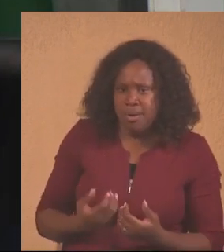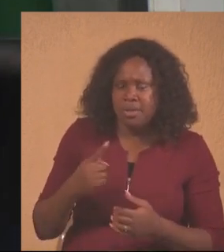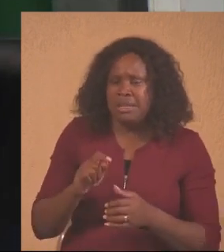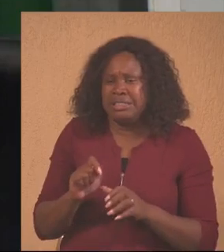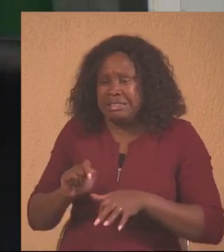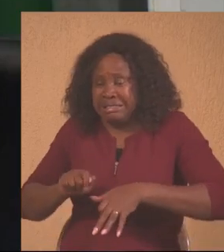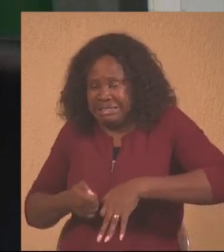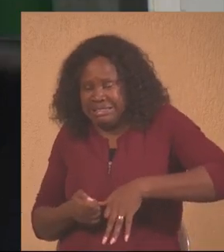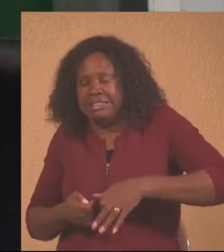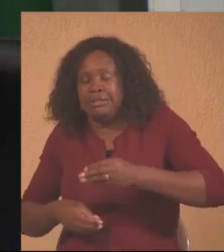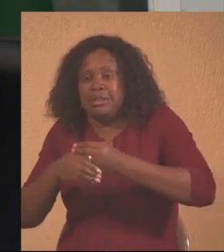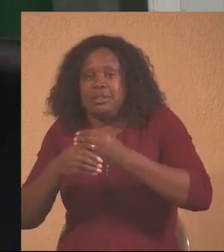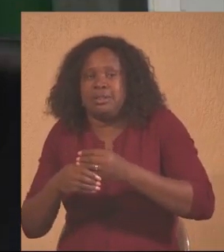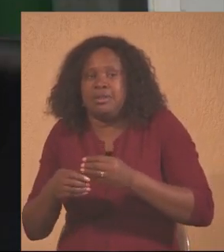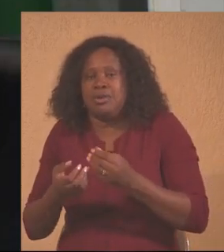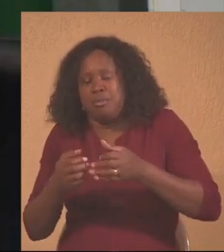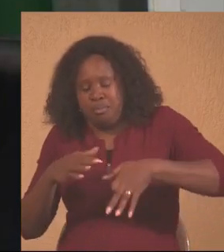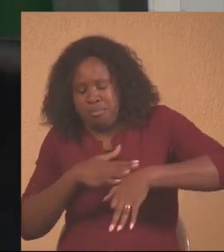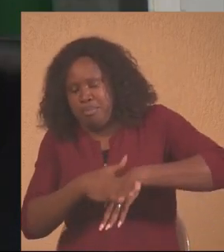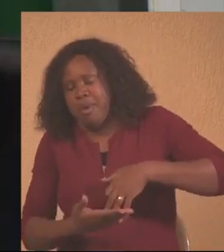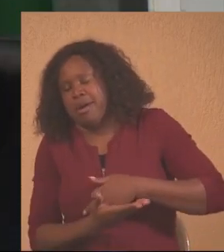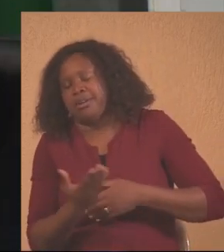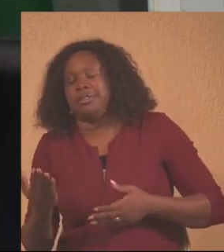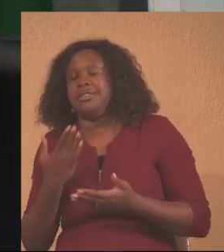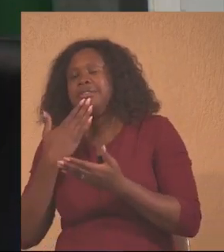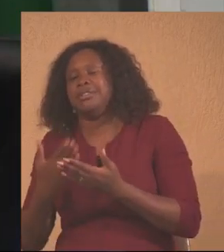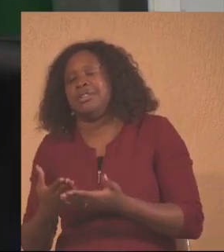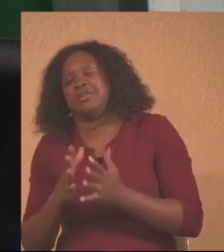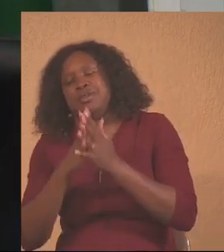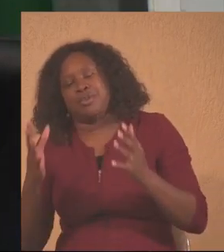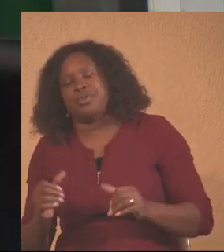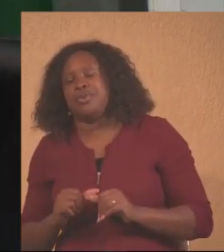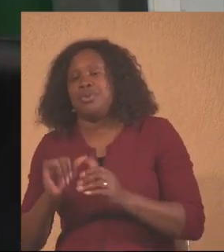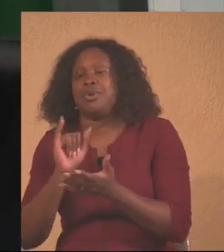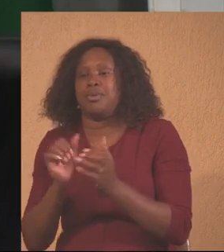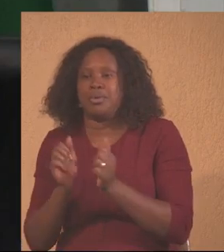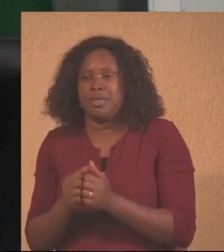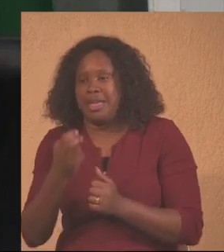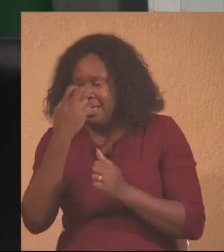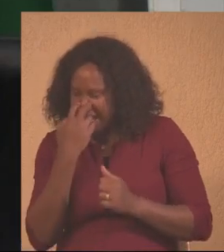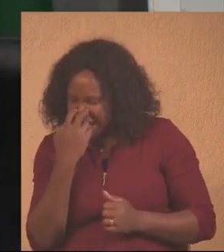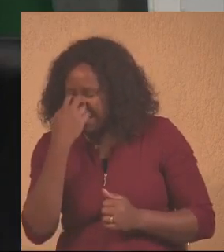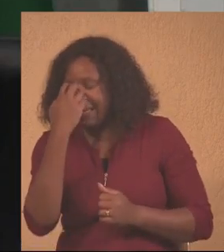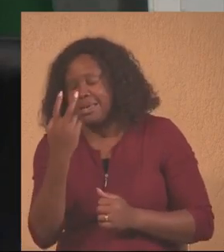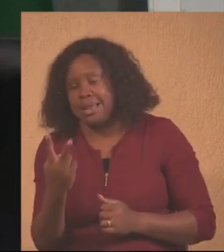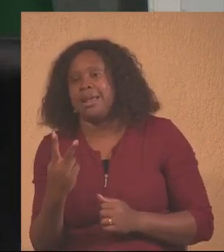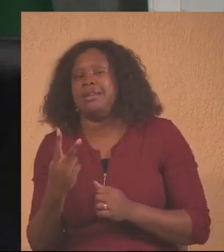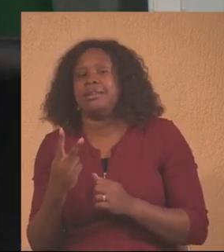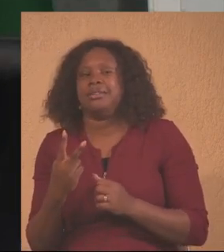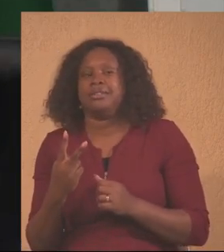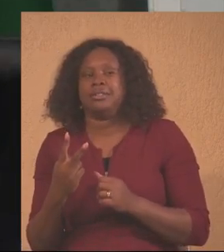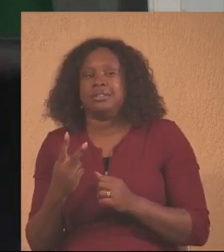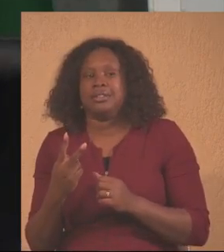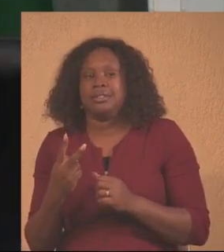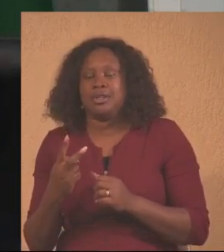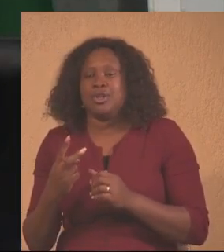lockdown is extended to the whole country. Thank you very much for continuing to be with us, to viewing our broadcast